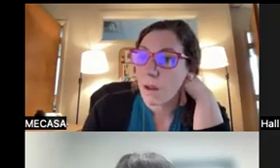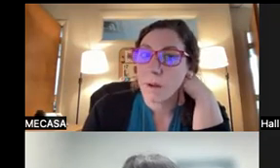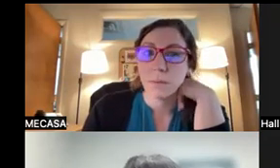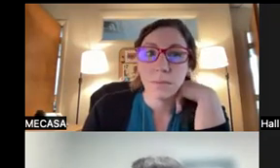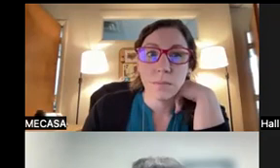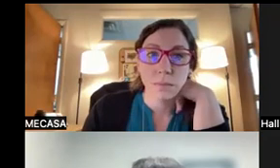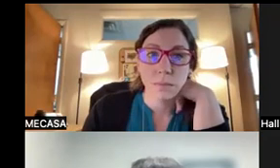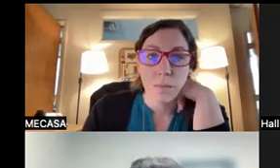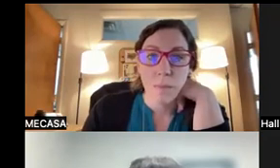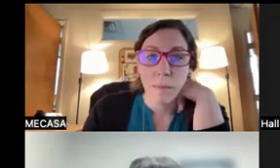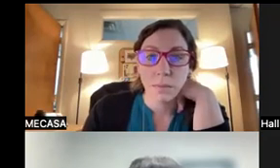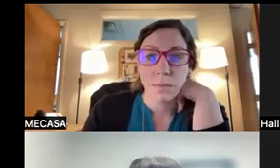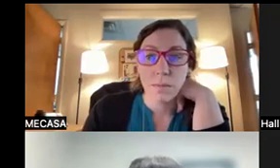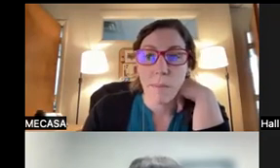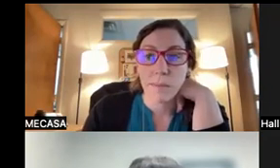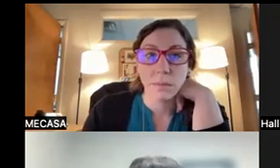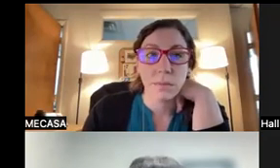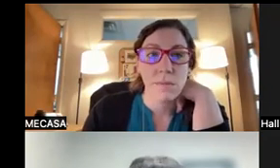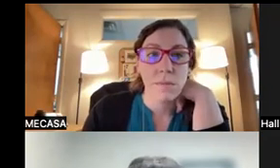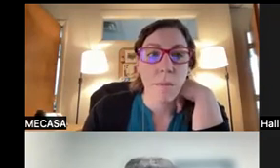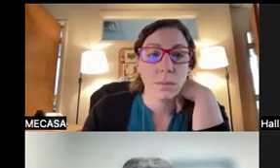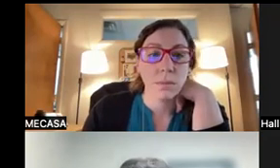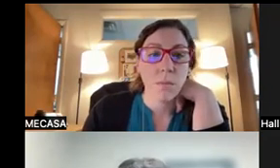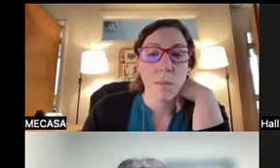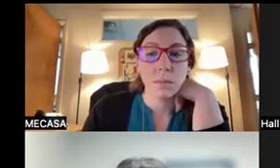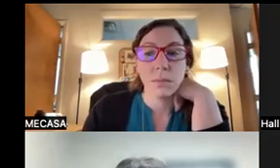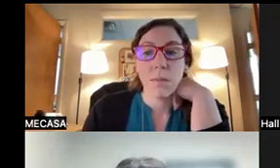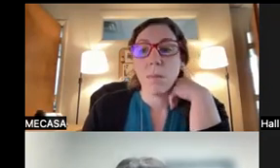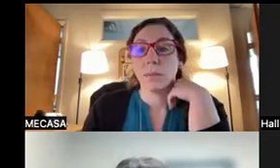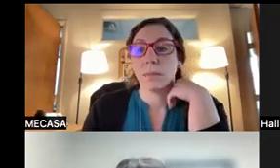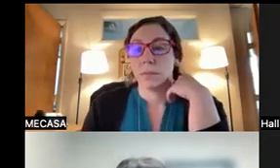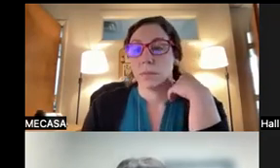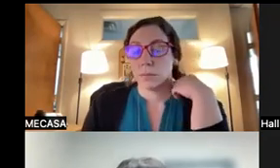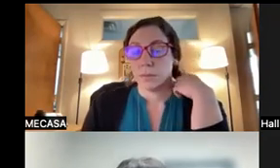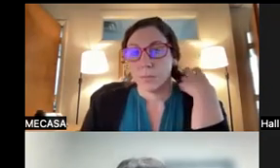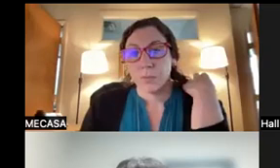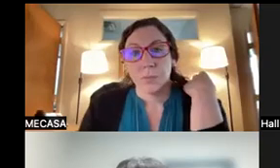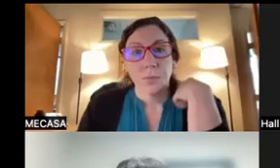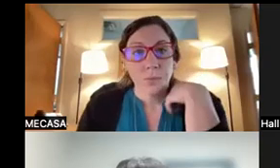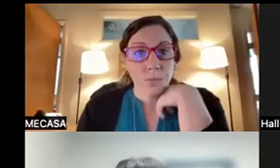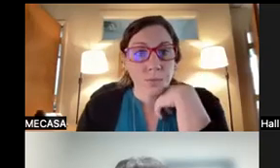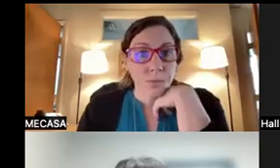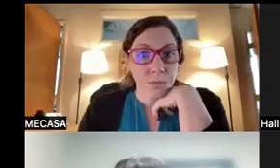are welcome to disperse because I don't want to keep them past time, but I'll stick here for a bit, yeah. Great.